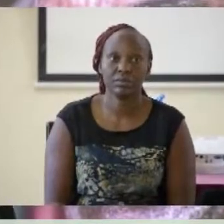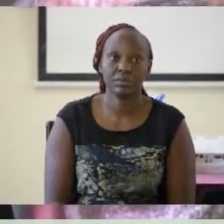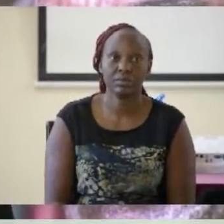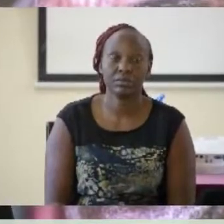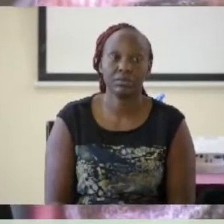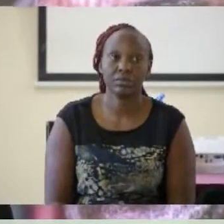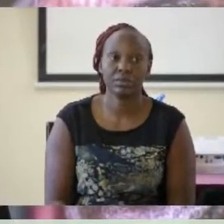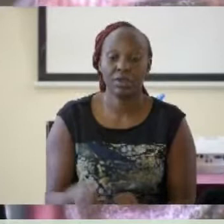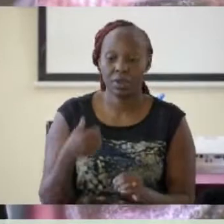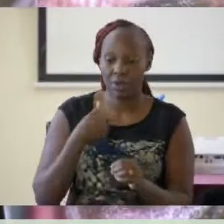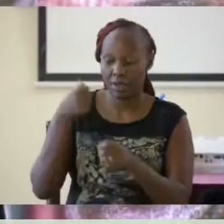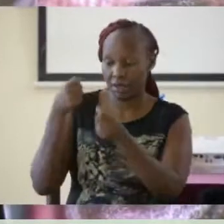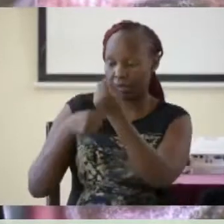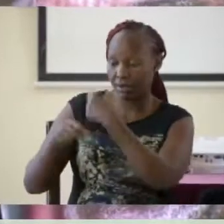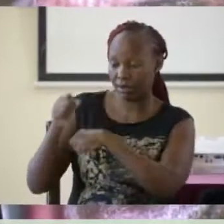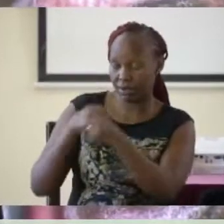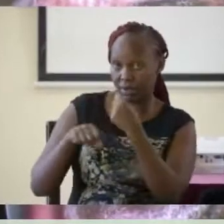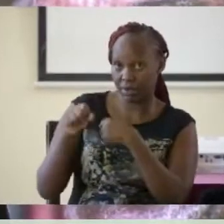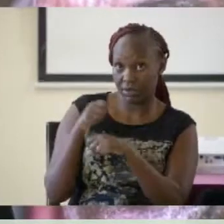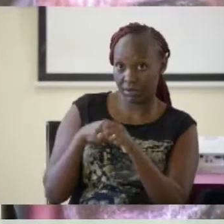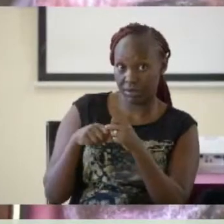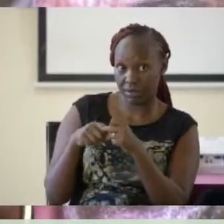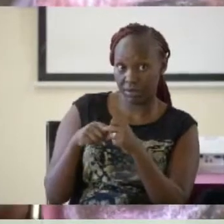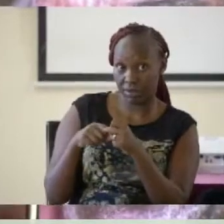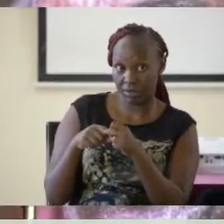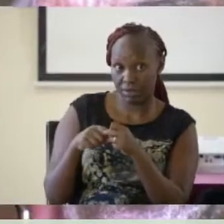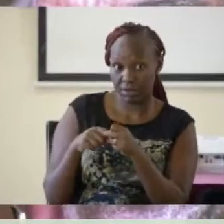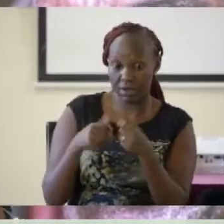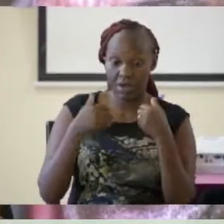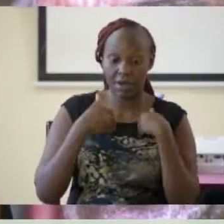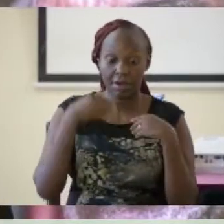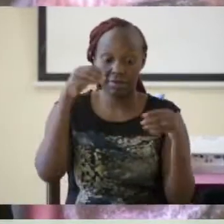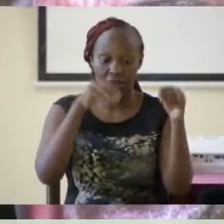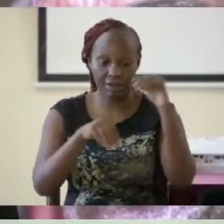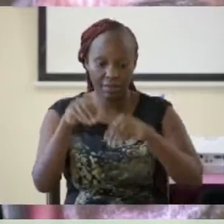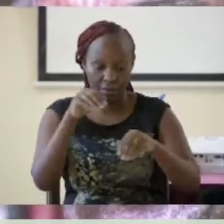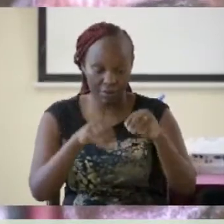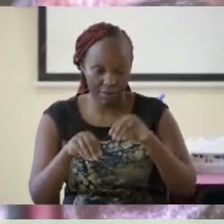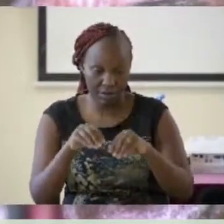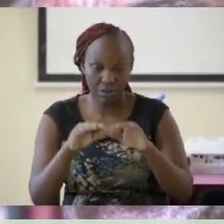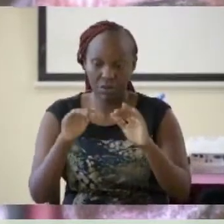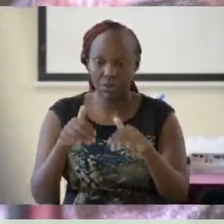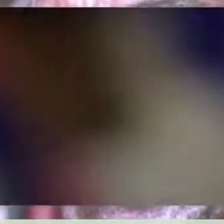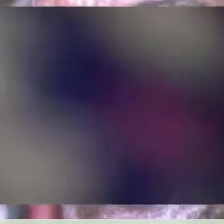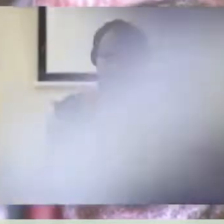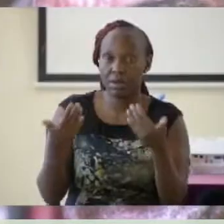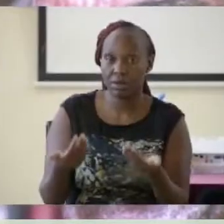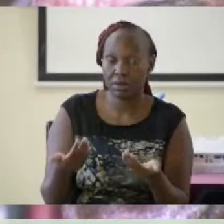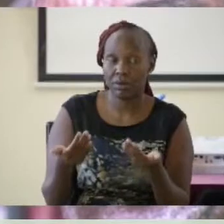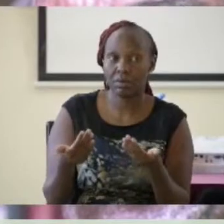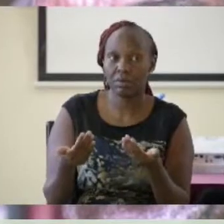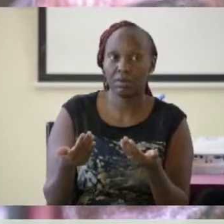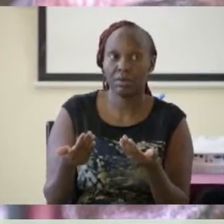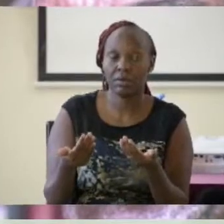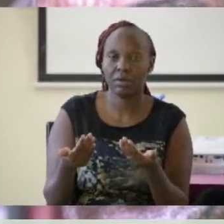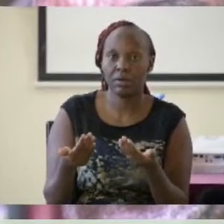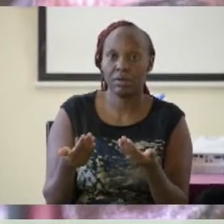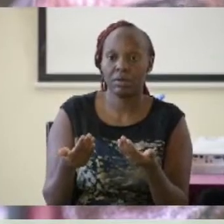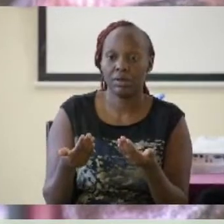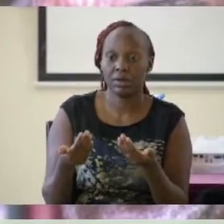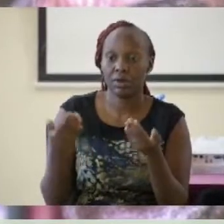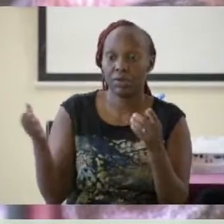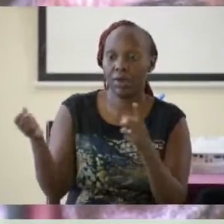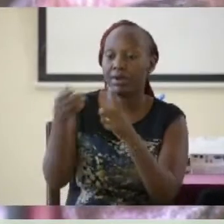we have the activity, we have the input, and then how are we going to